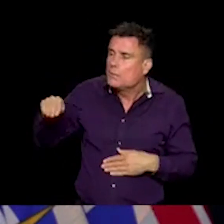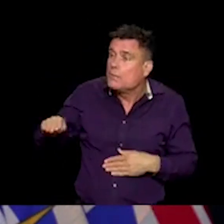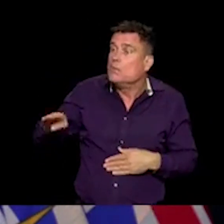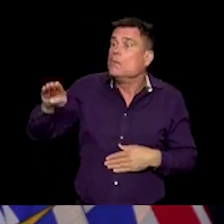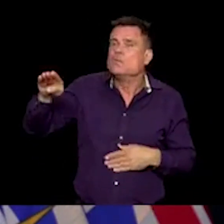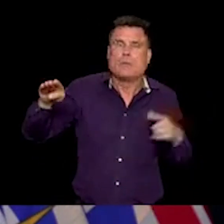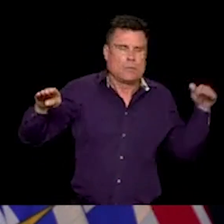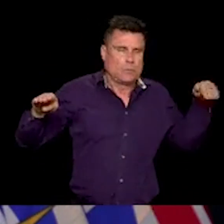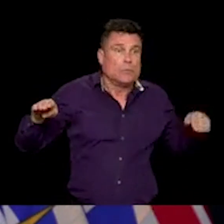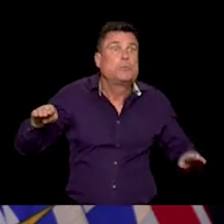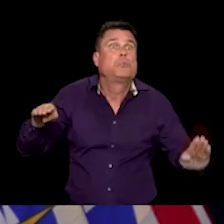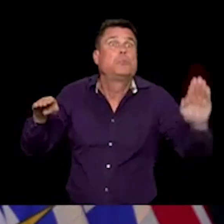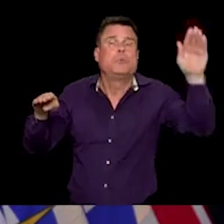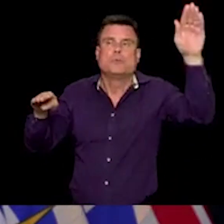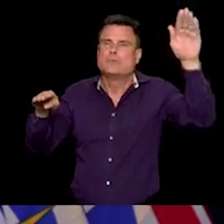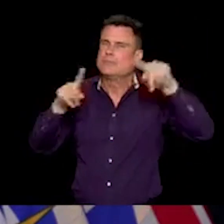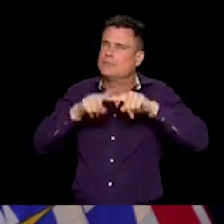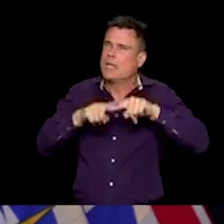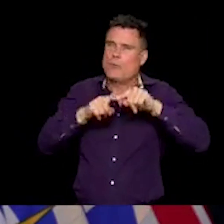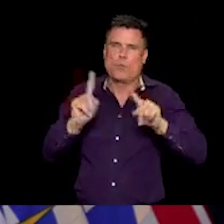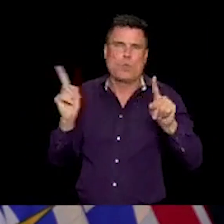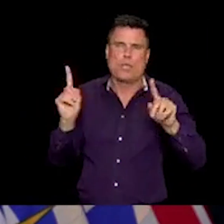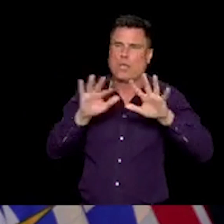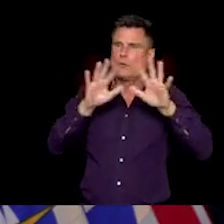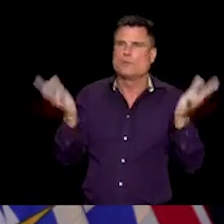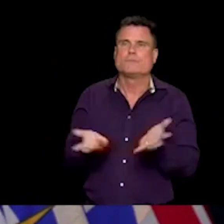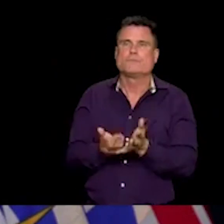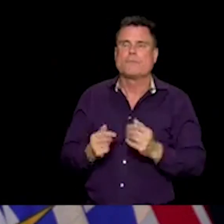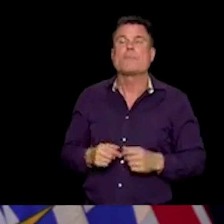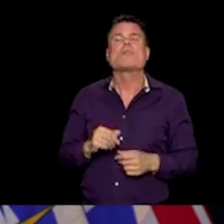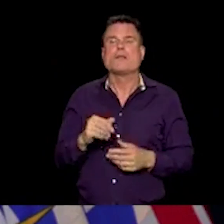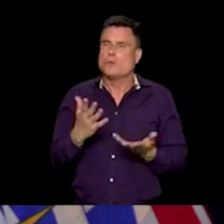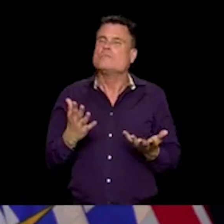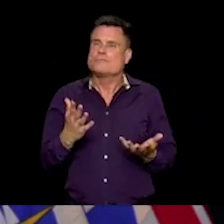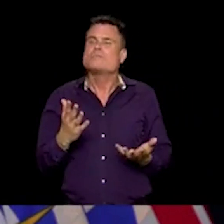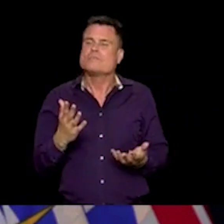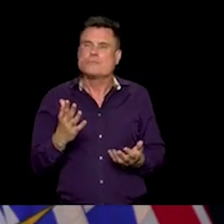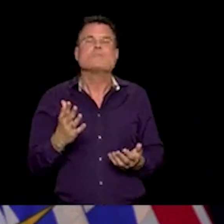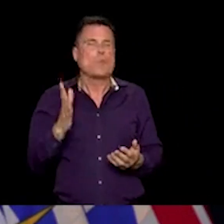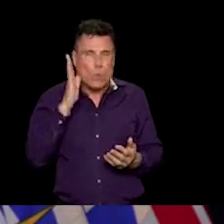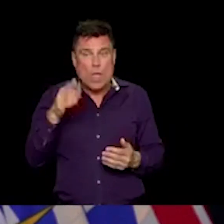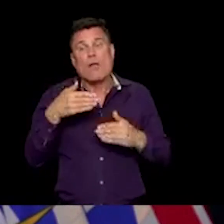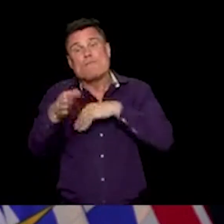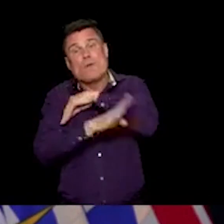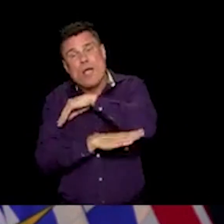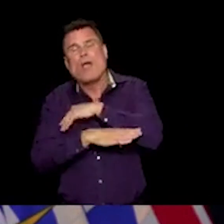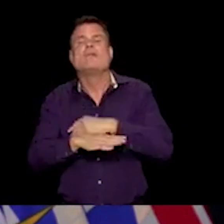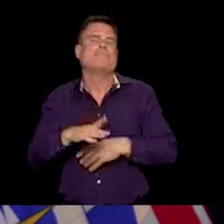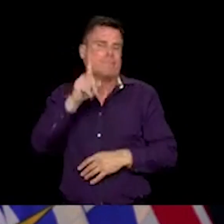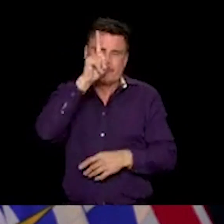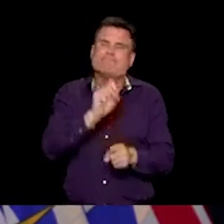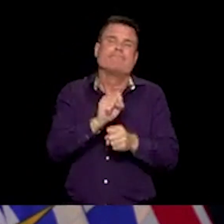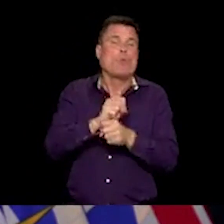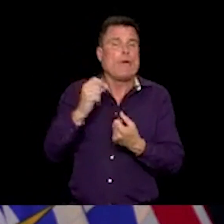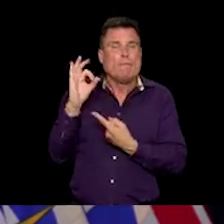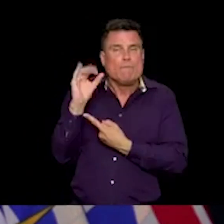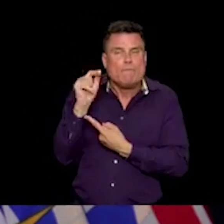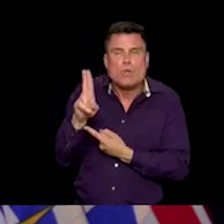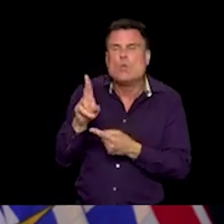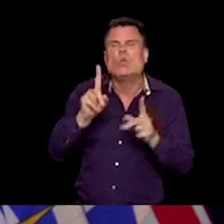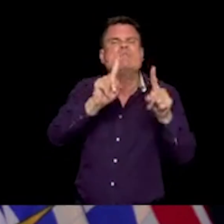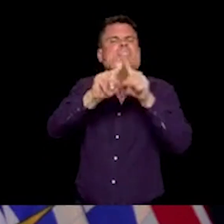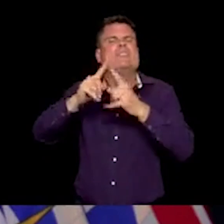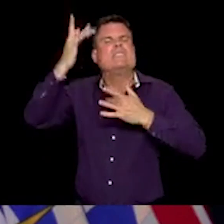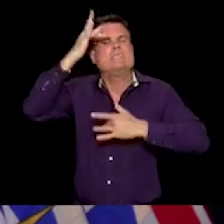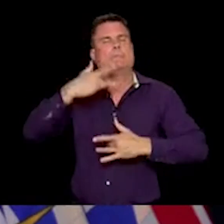we're going to have other things that are causing people to get sick with very similar symptoms to COVID. So we need to be prepared to be able to